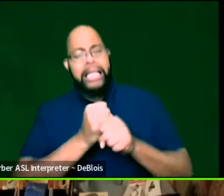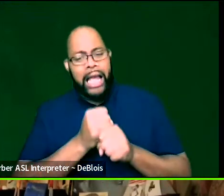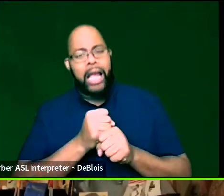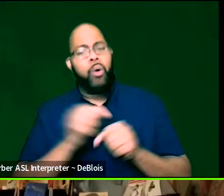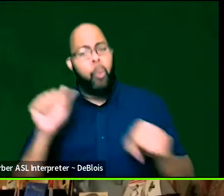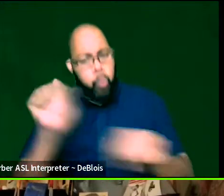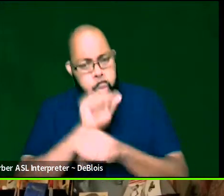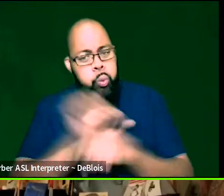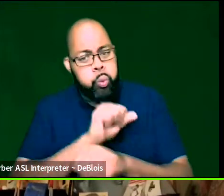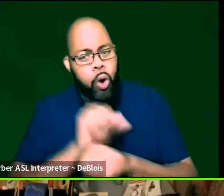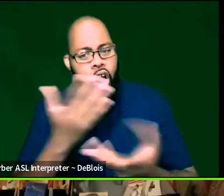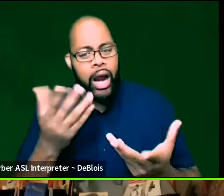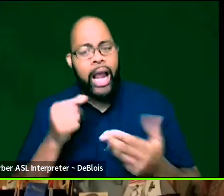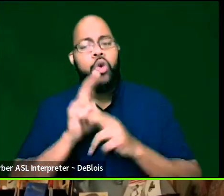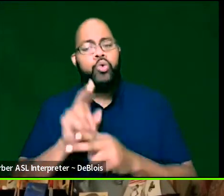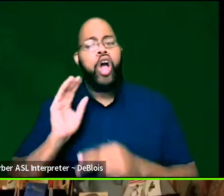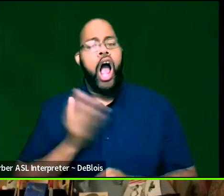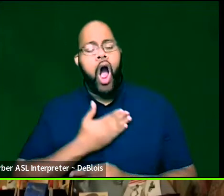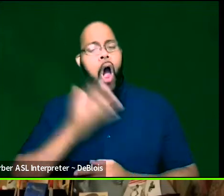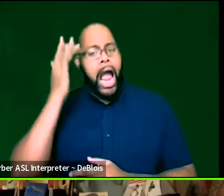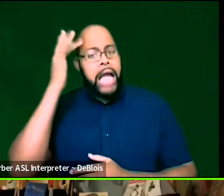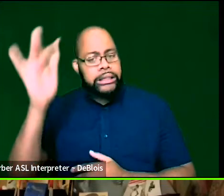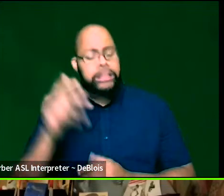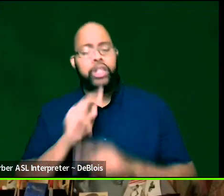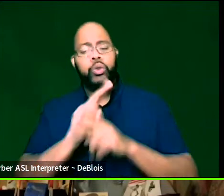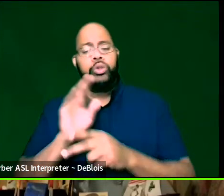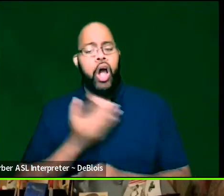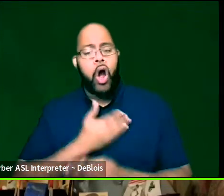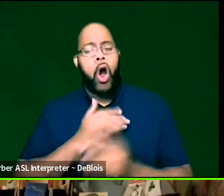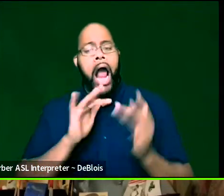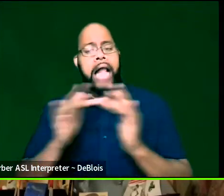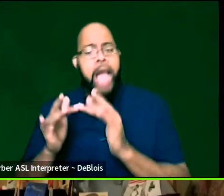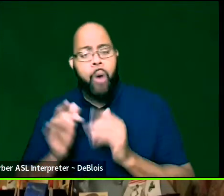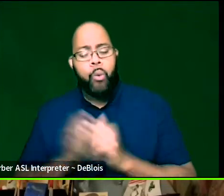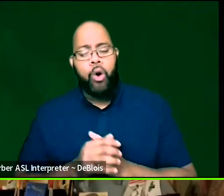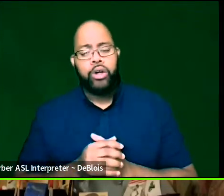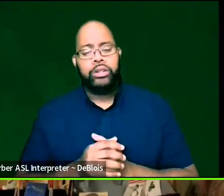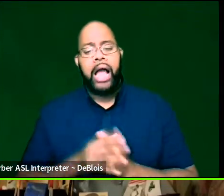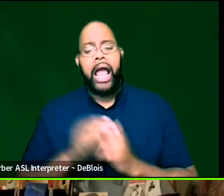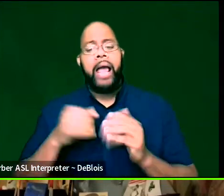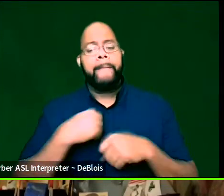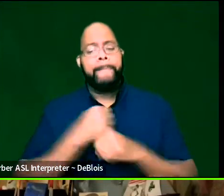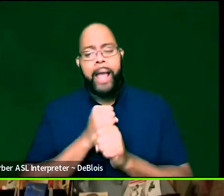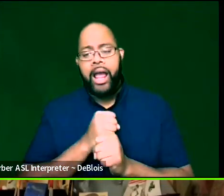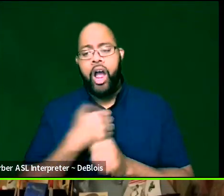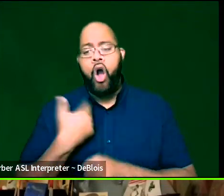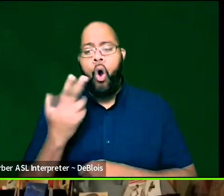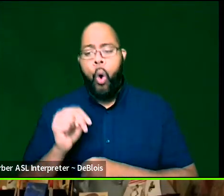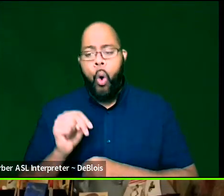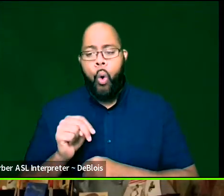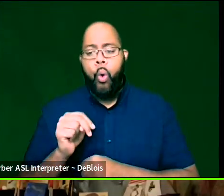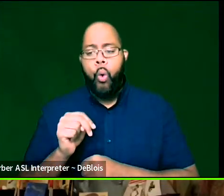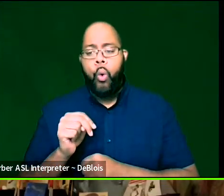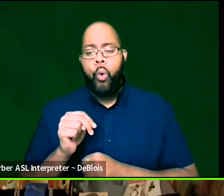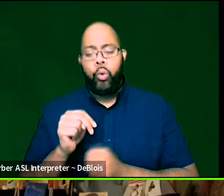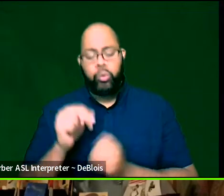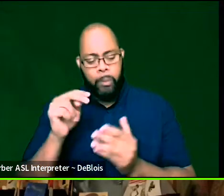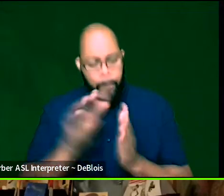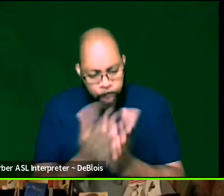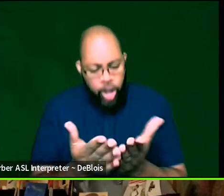stepping and use our intellect and use our networks and generate our own literature.